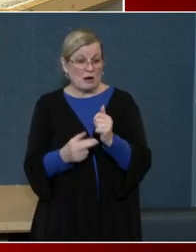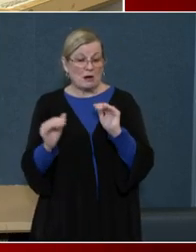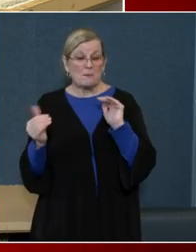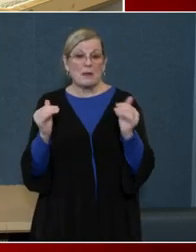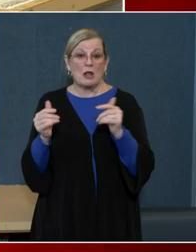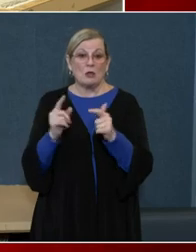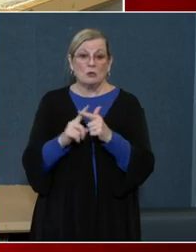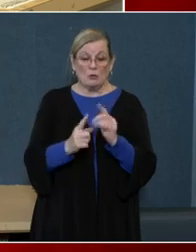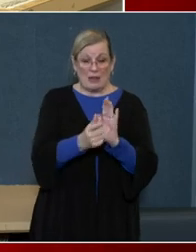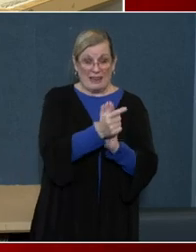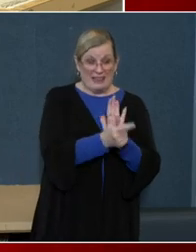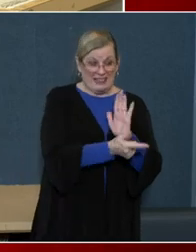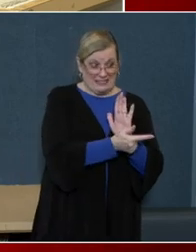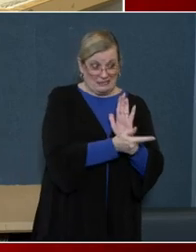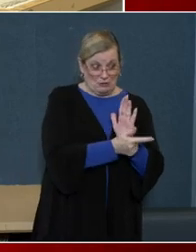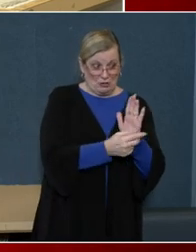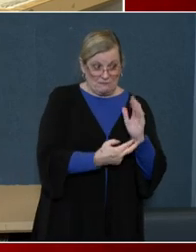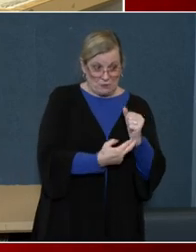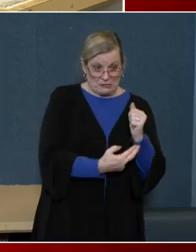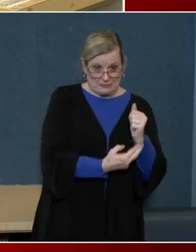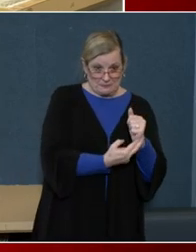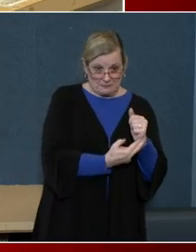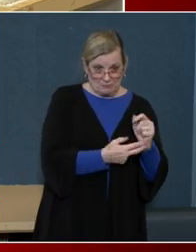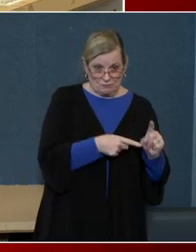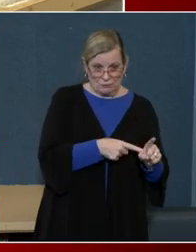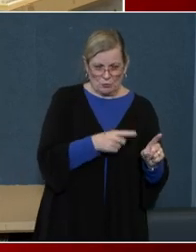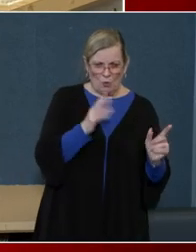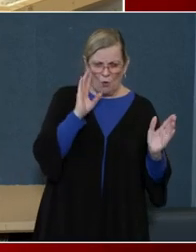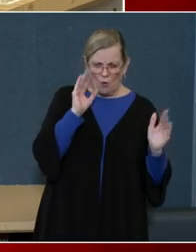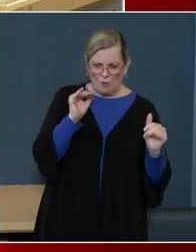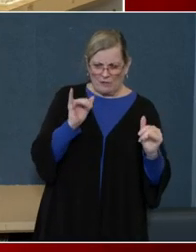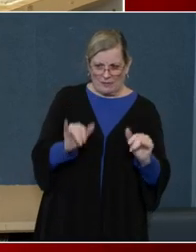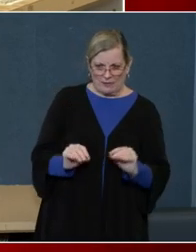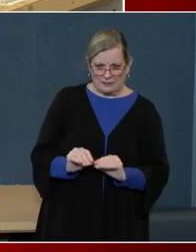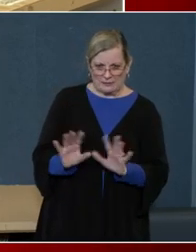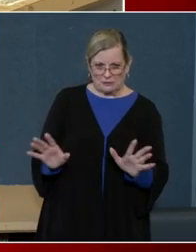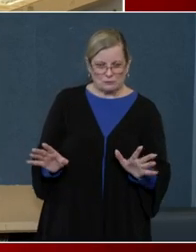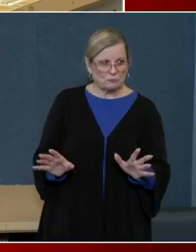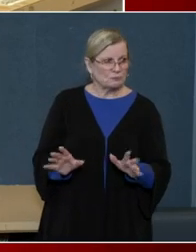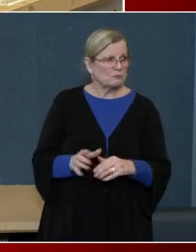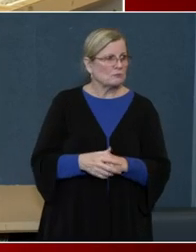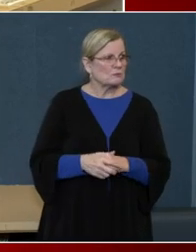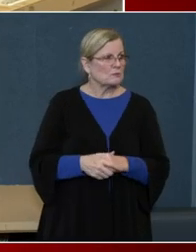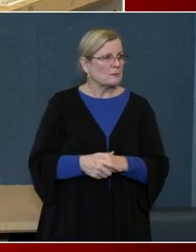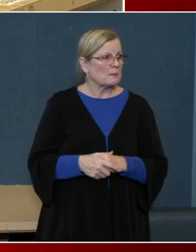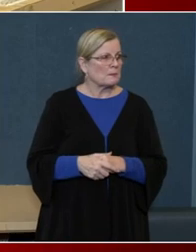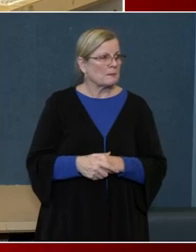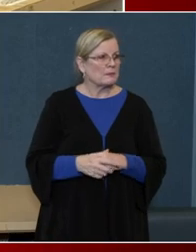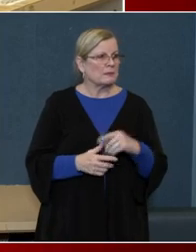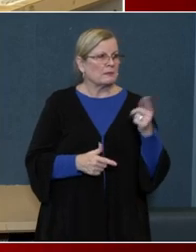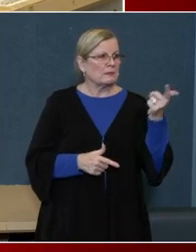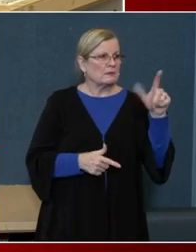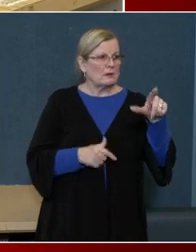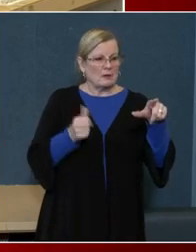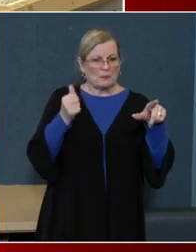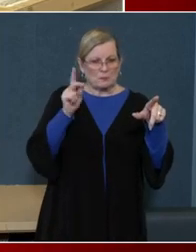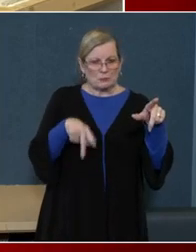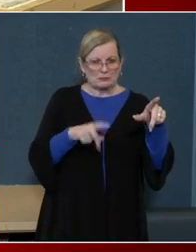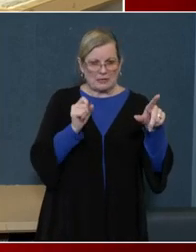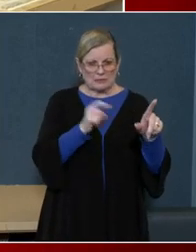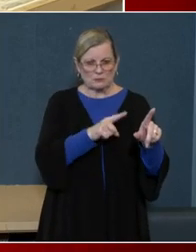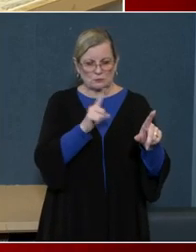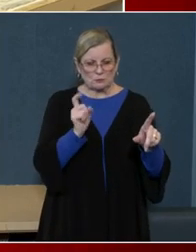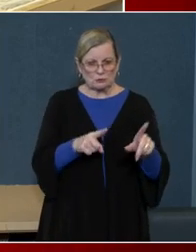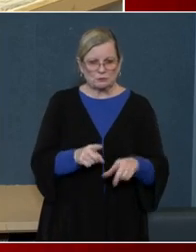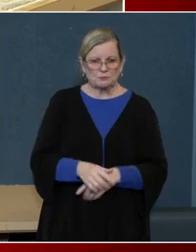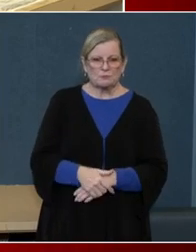so. I hope that clarifies the matter. Can I follow up on that, Doctor? So without identifying anybody, has the